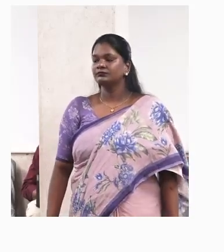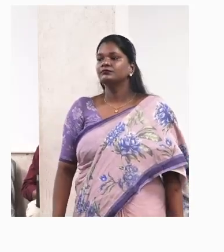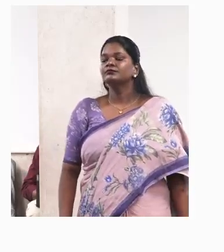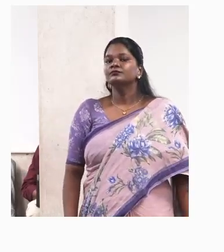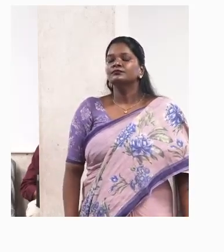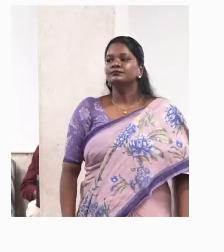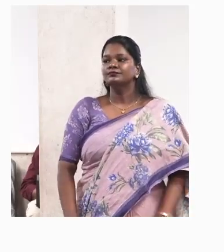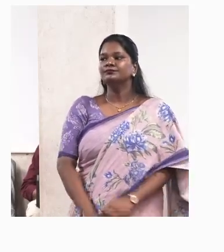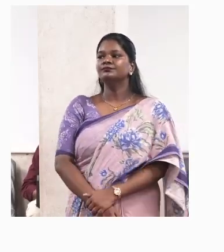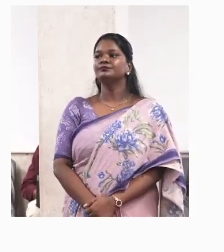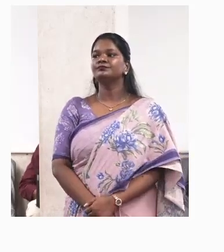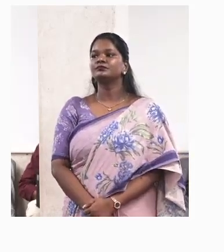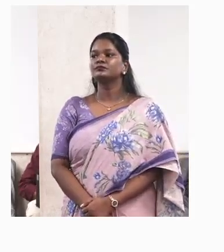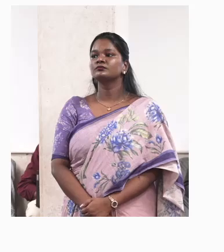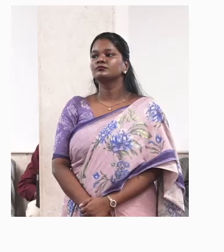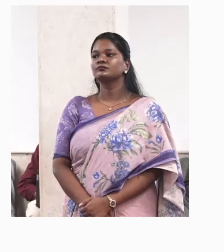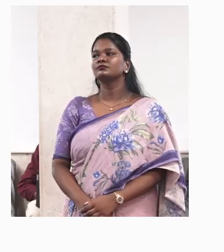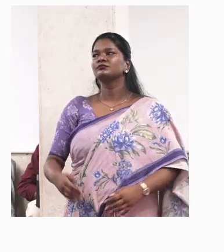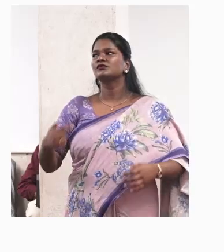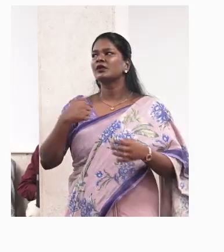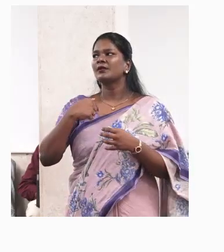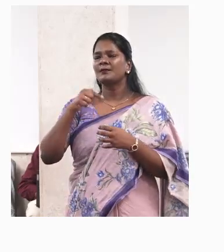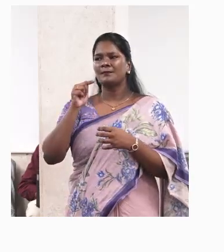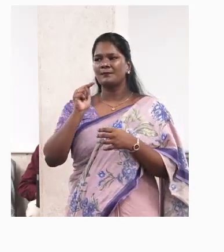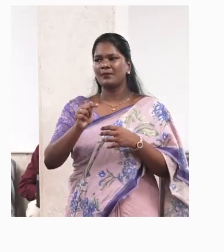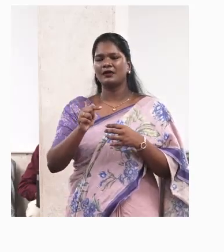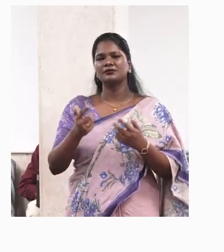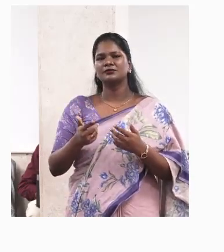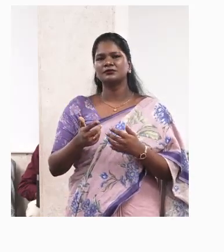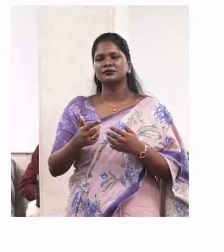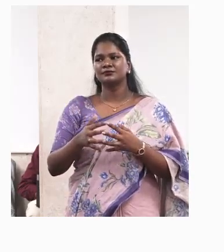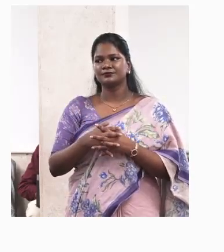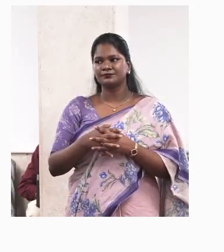Yeah. So in my case, Sumana,